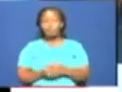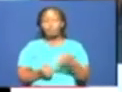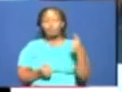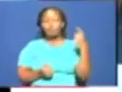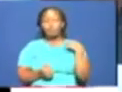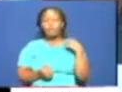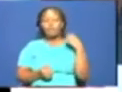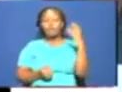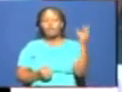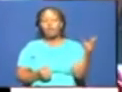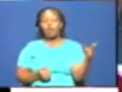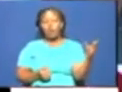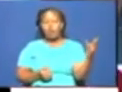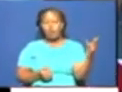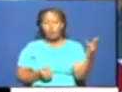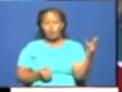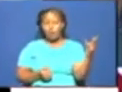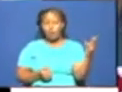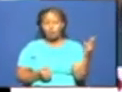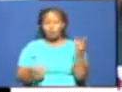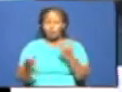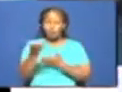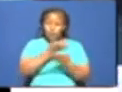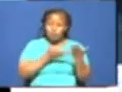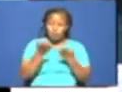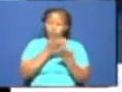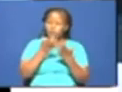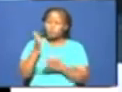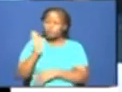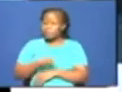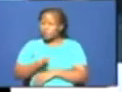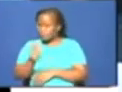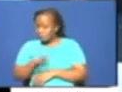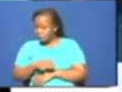four, Uchumi Kwa Kina Mama.